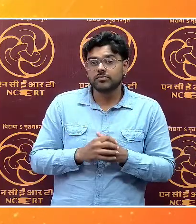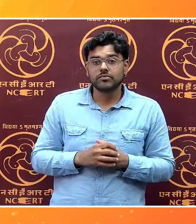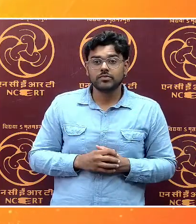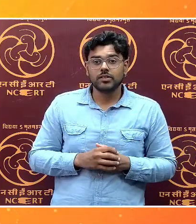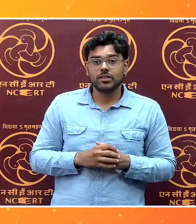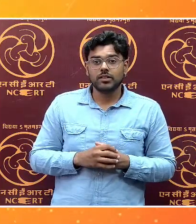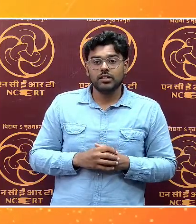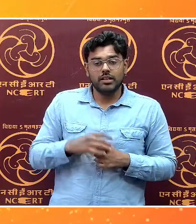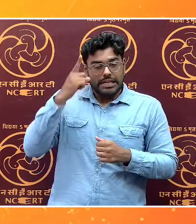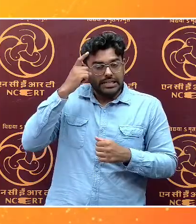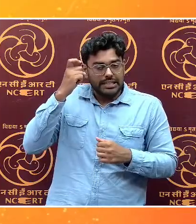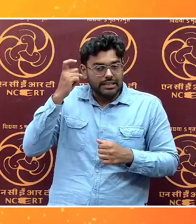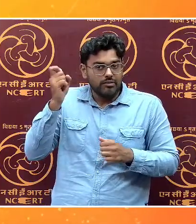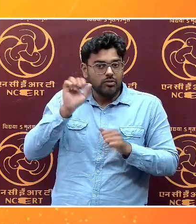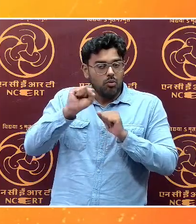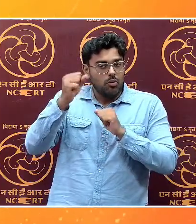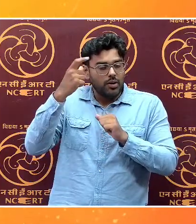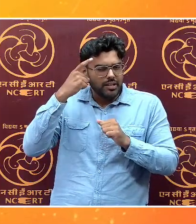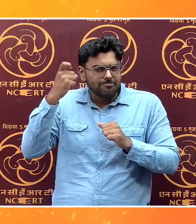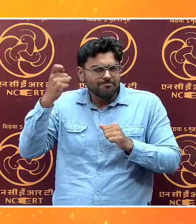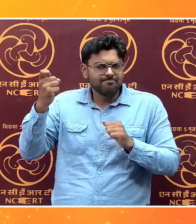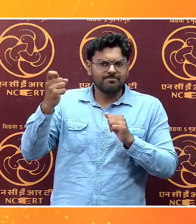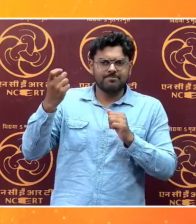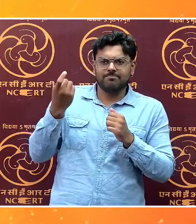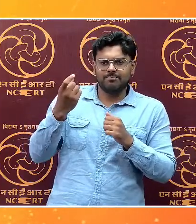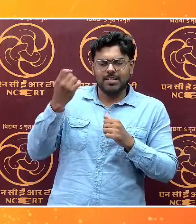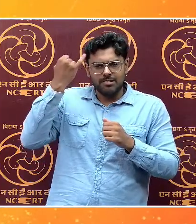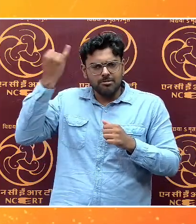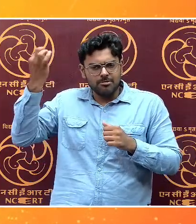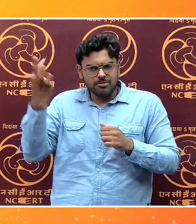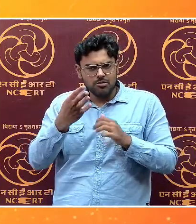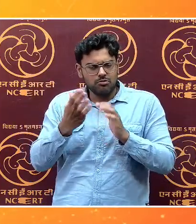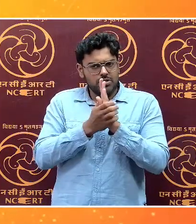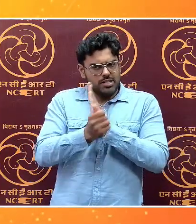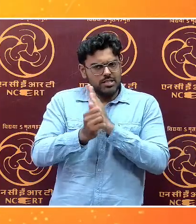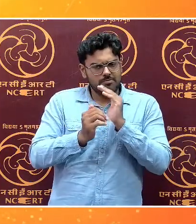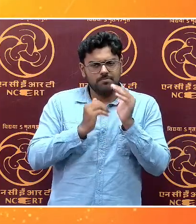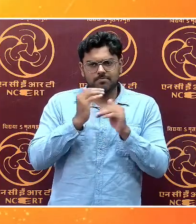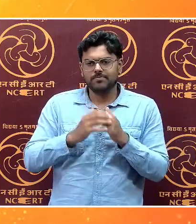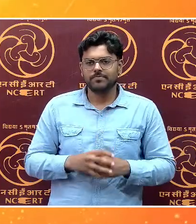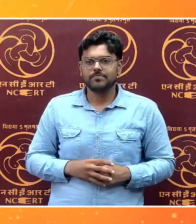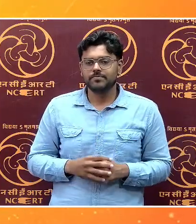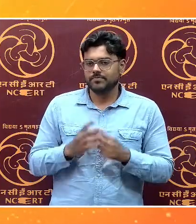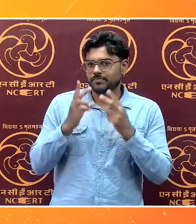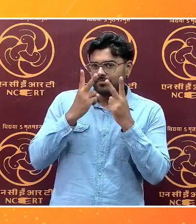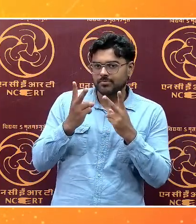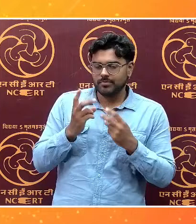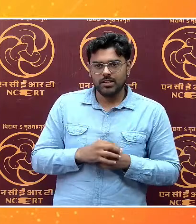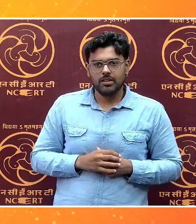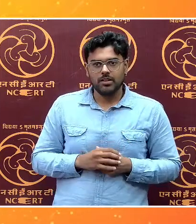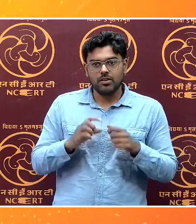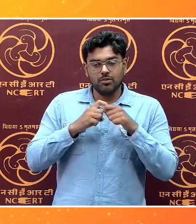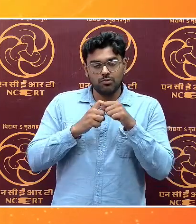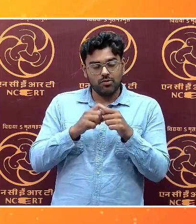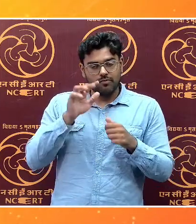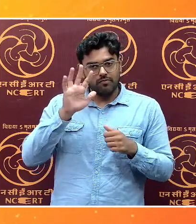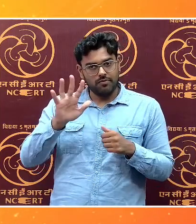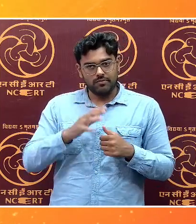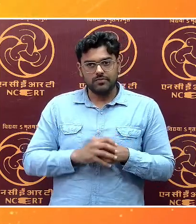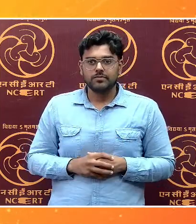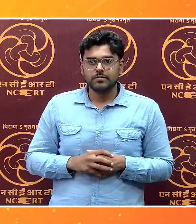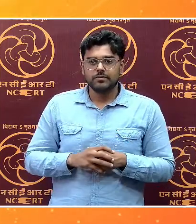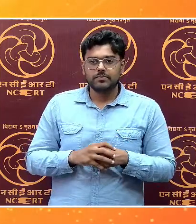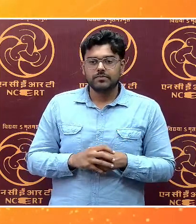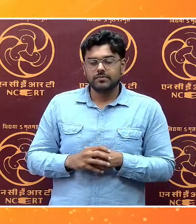that is the creativity. Hmm. So now we have designed an assessment question to assess your creativity,